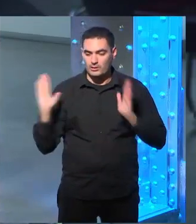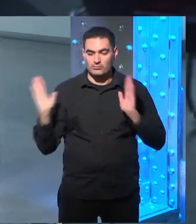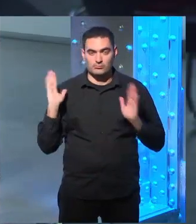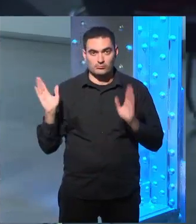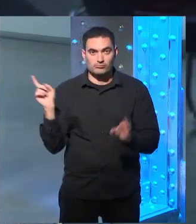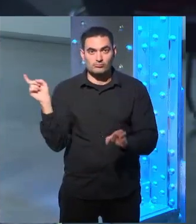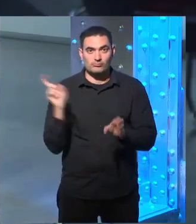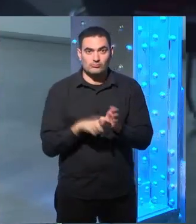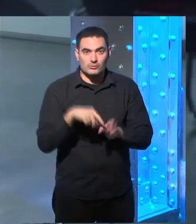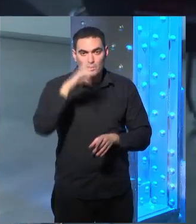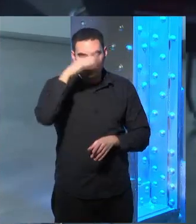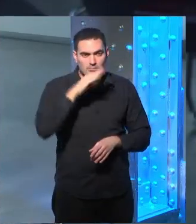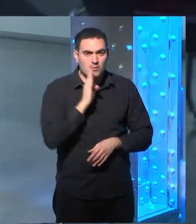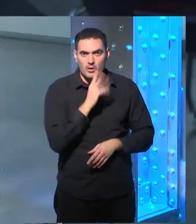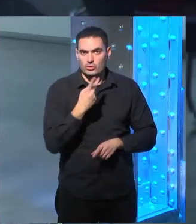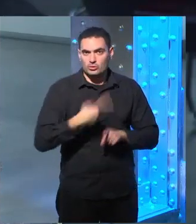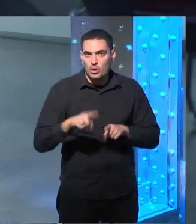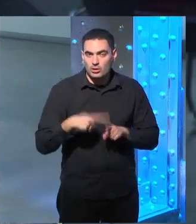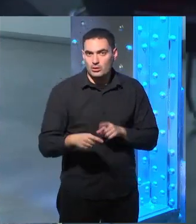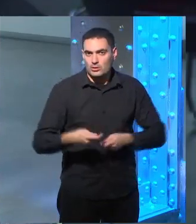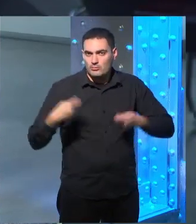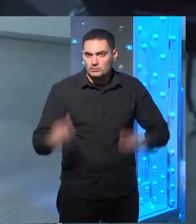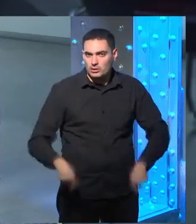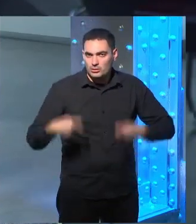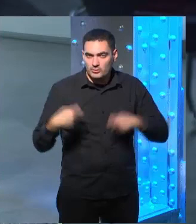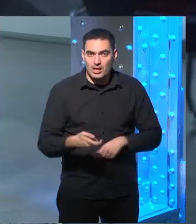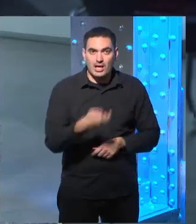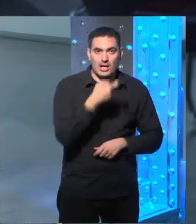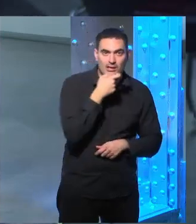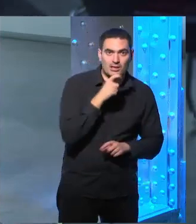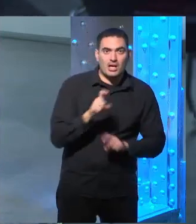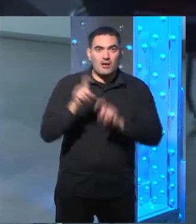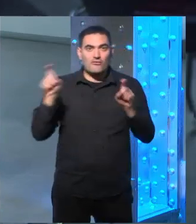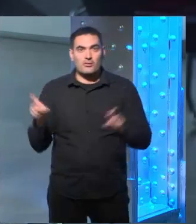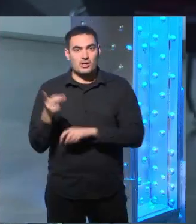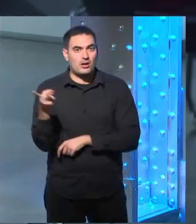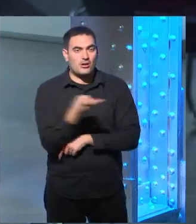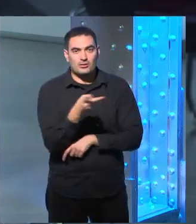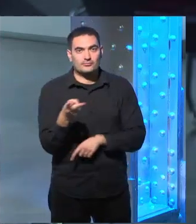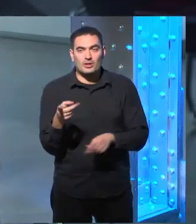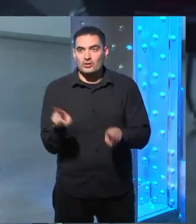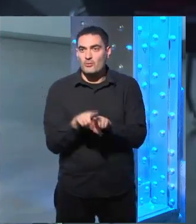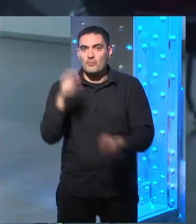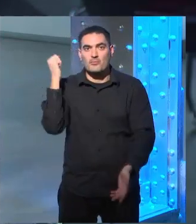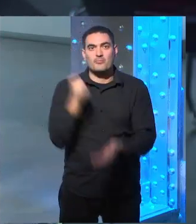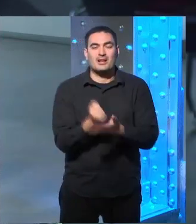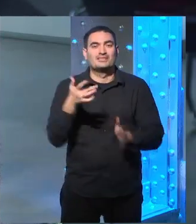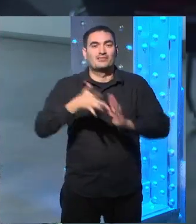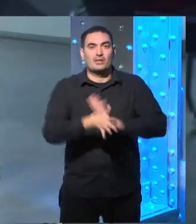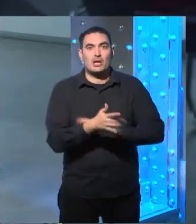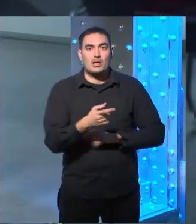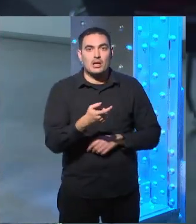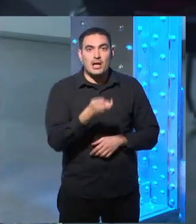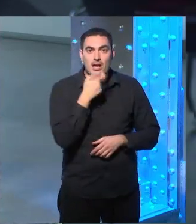I belong to a generation where our parents used to press us with two things, computers and